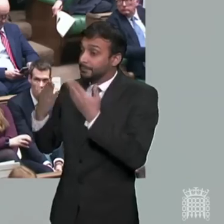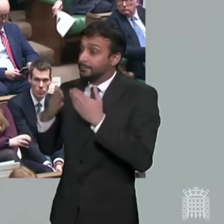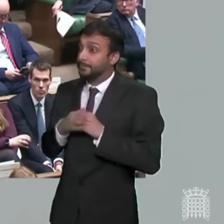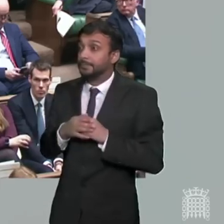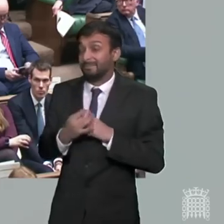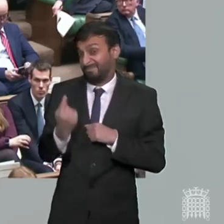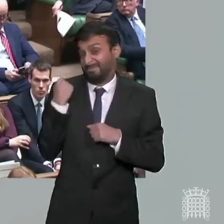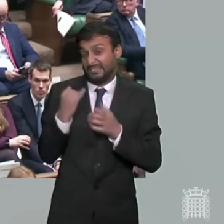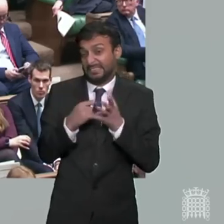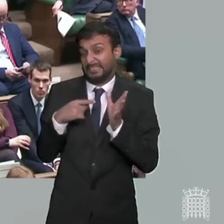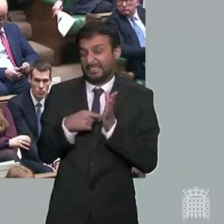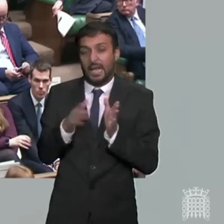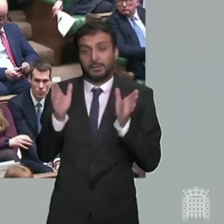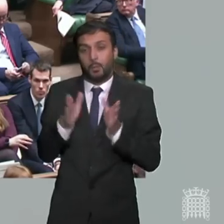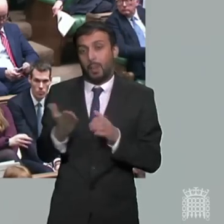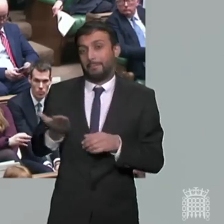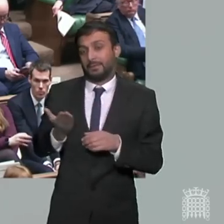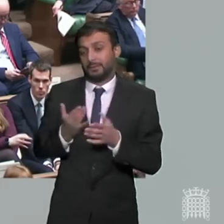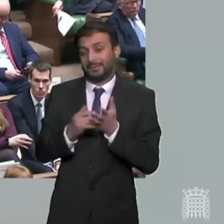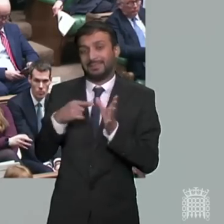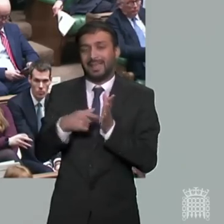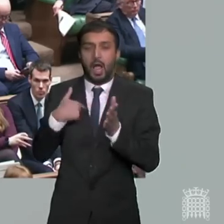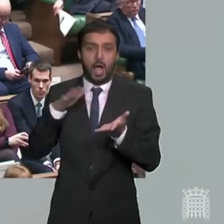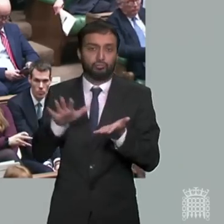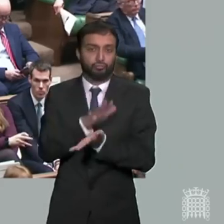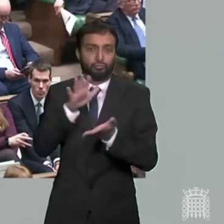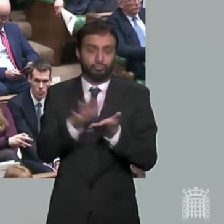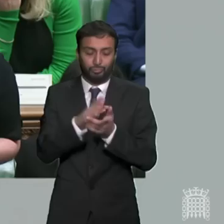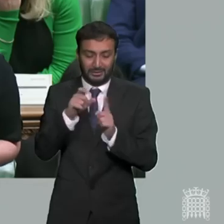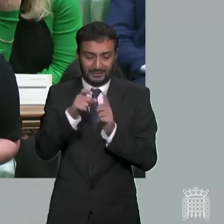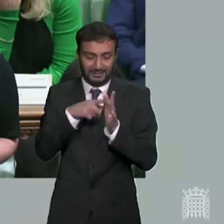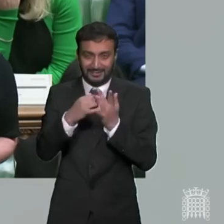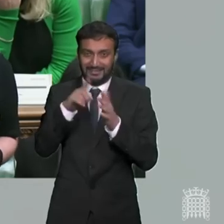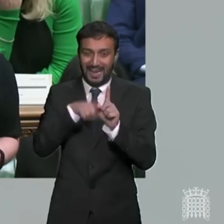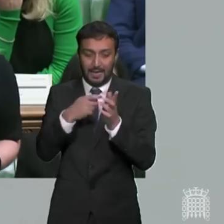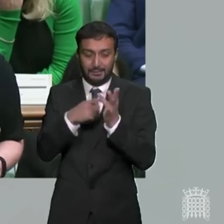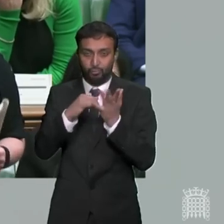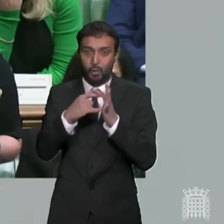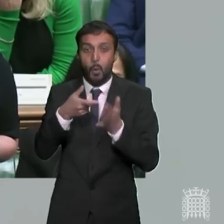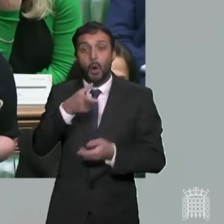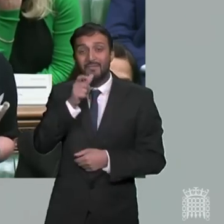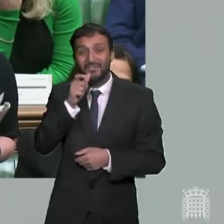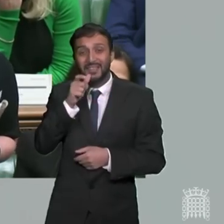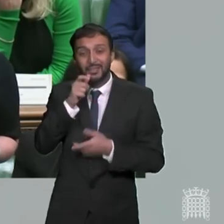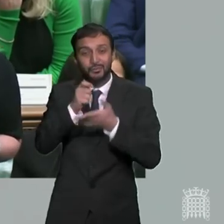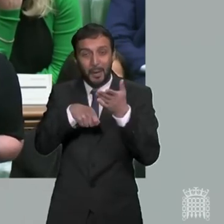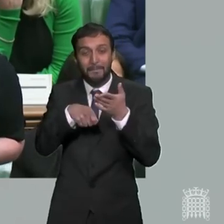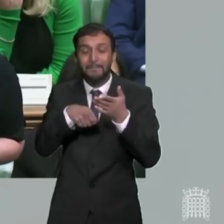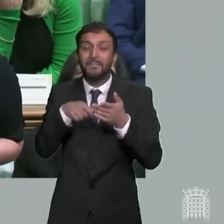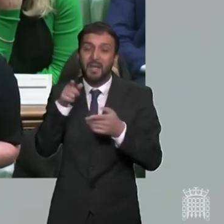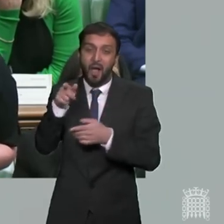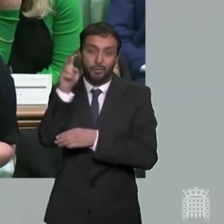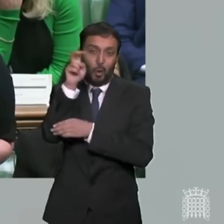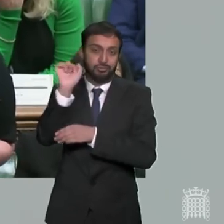Saturday, I was delighted to name Daisy Rose Coffee House as the City of Durham's Small Business of the Year 2022 after a